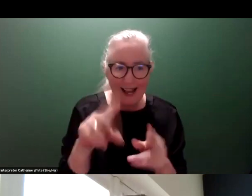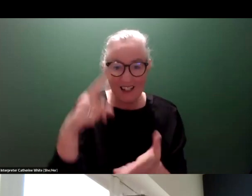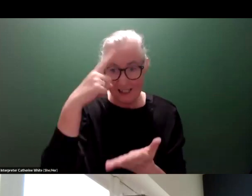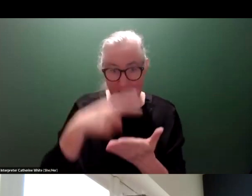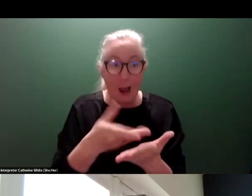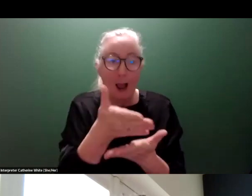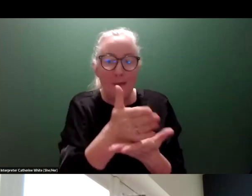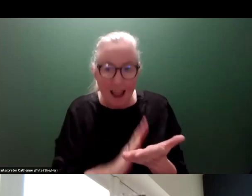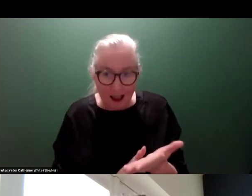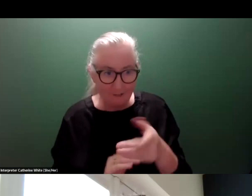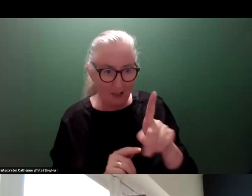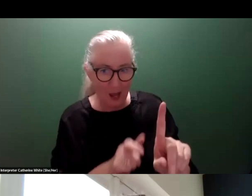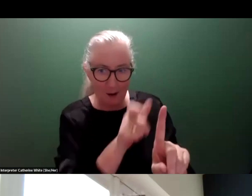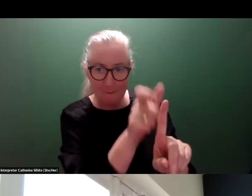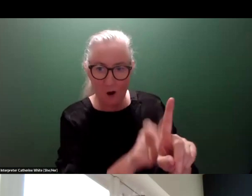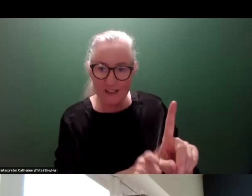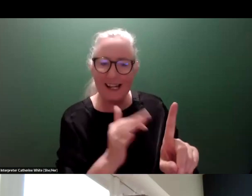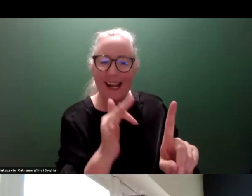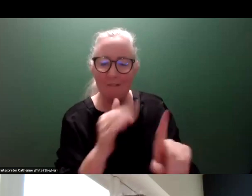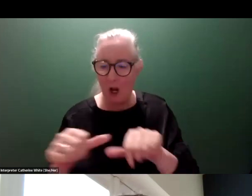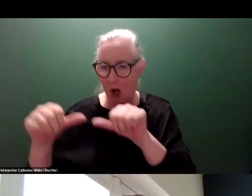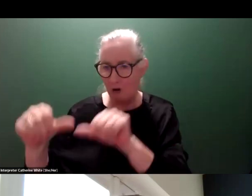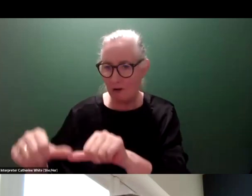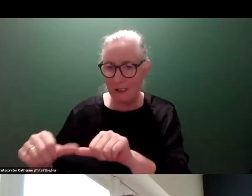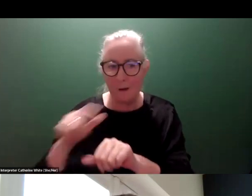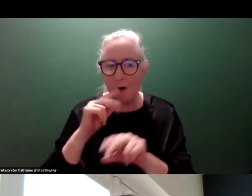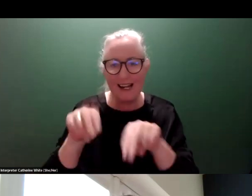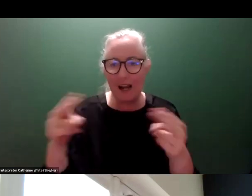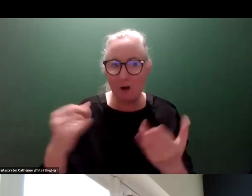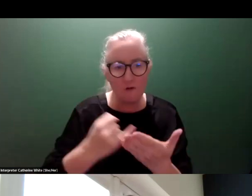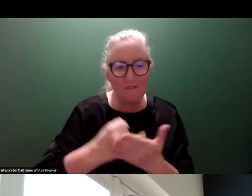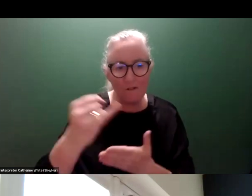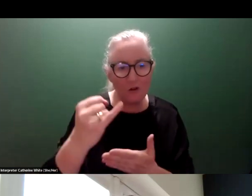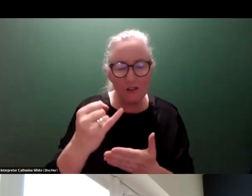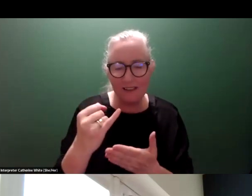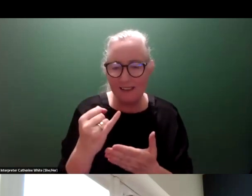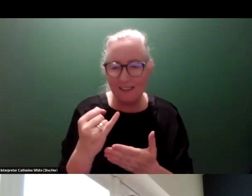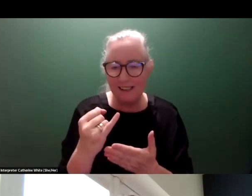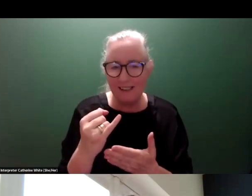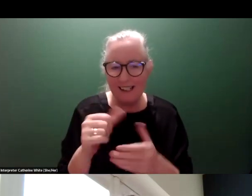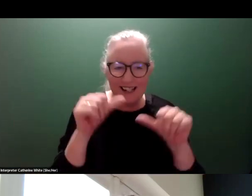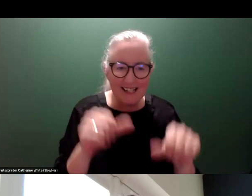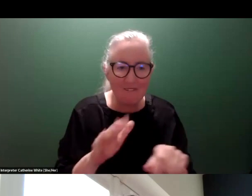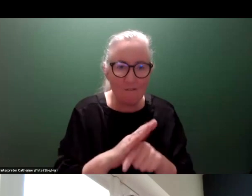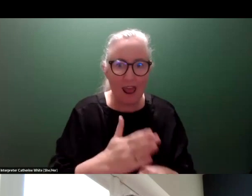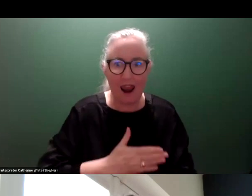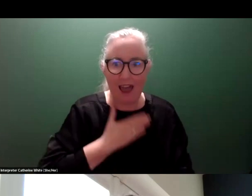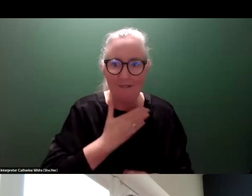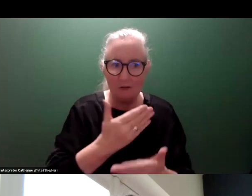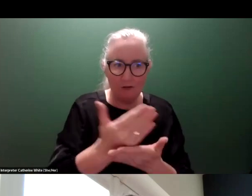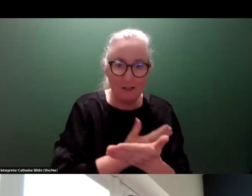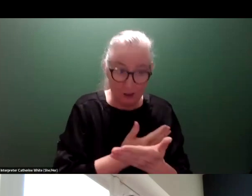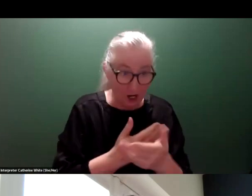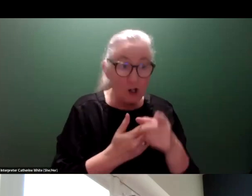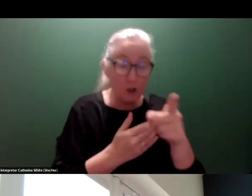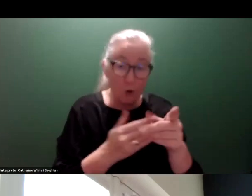the person if within the scope of the agreement, but cannot refuse consent to life-sustaining treatment. But again, even if outside the